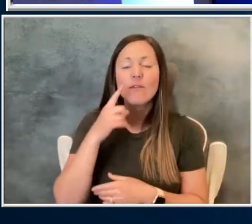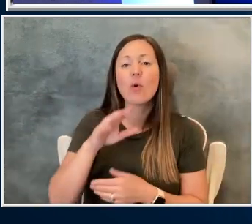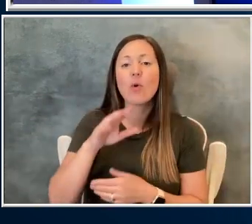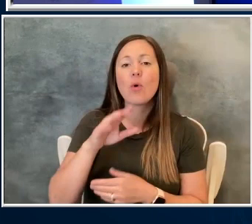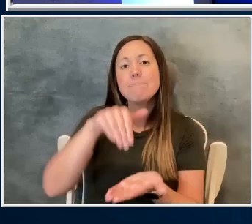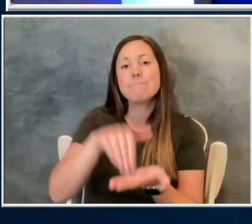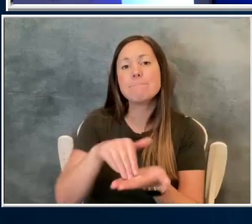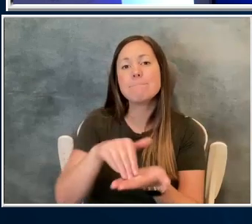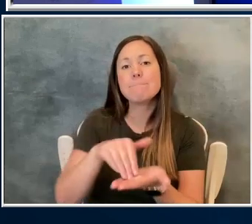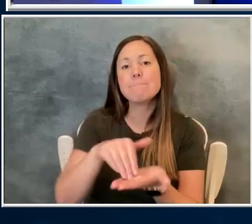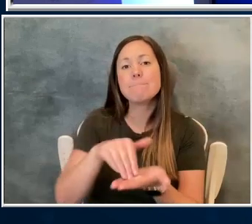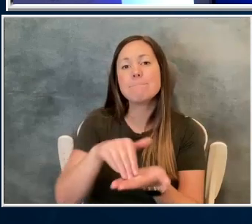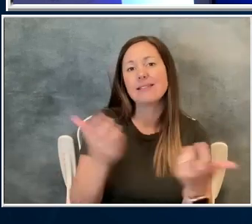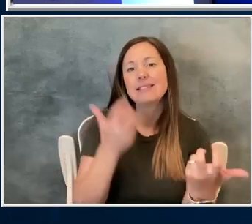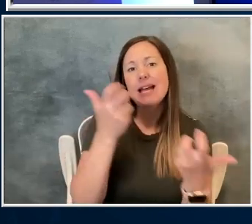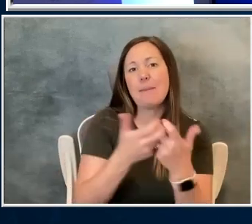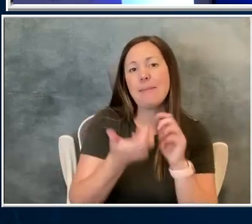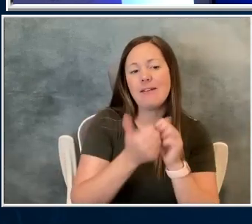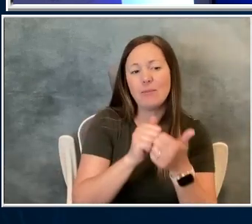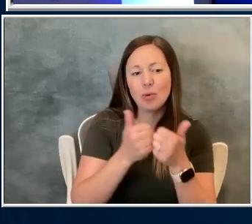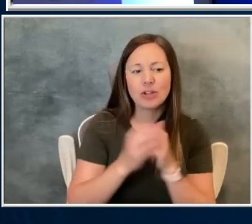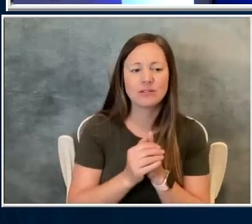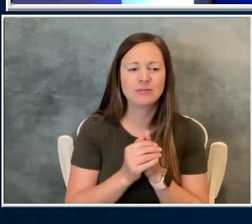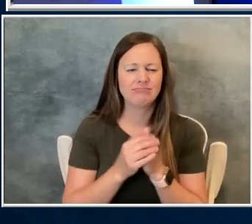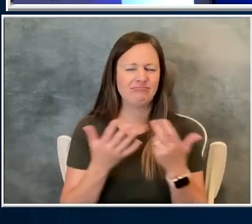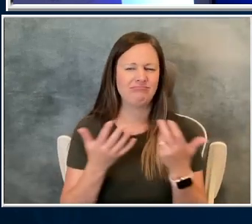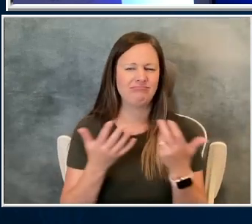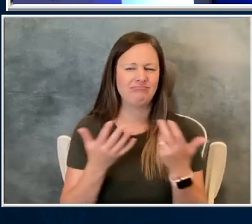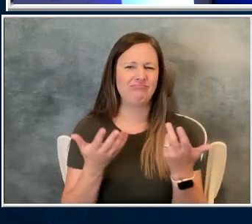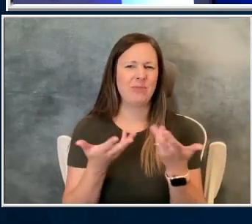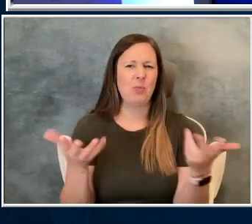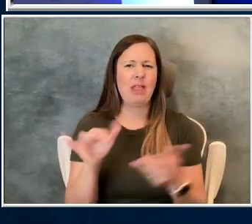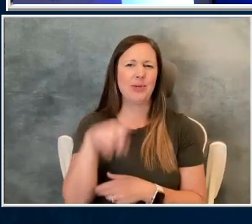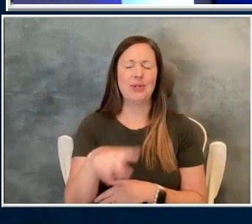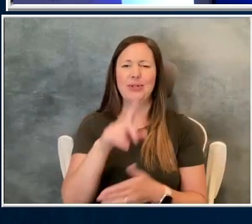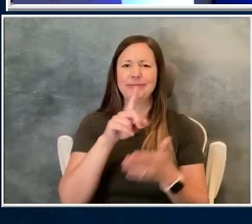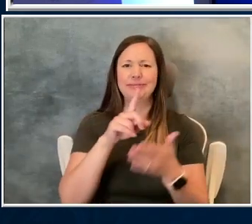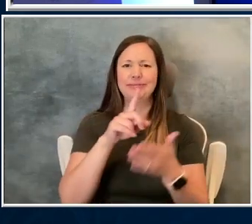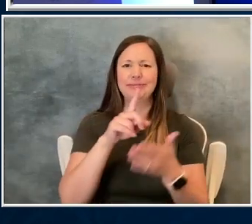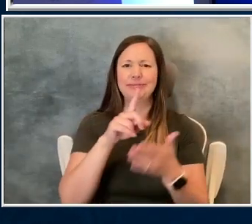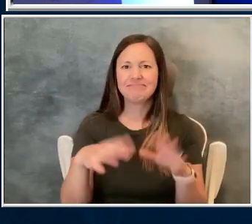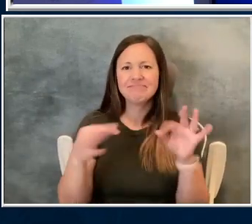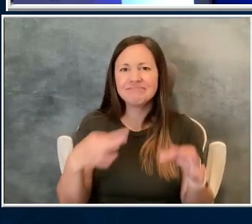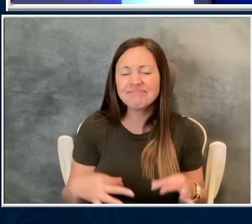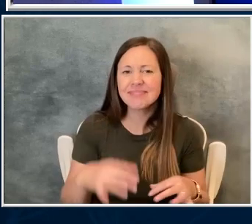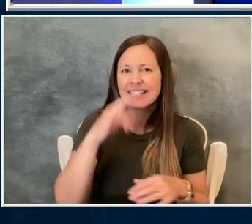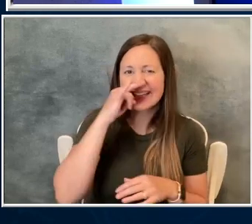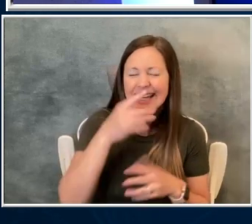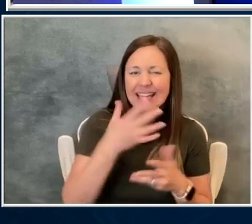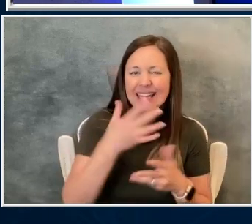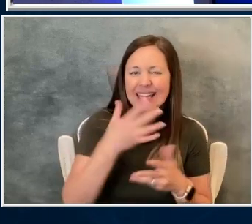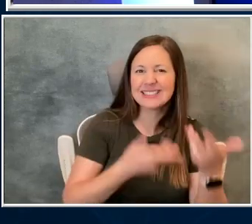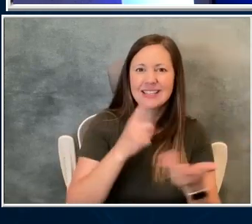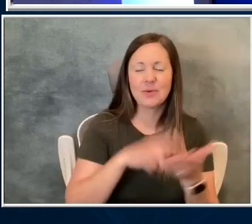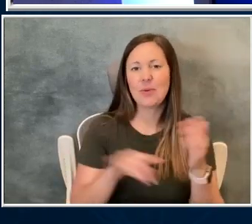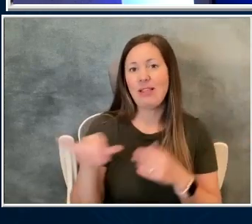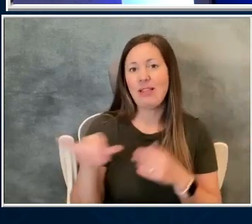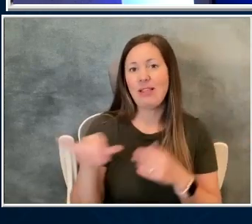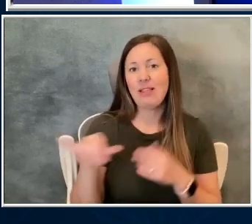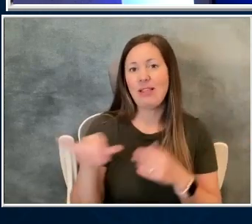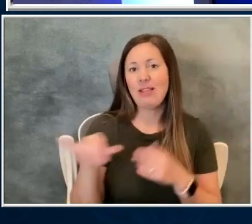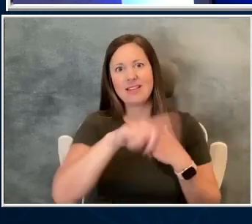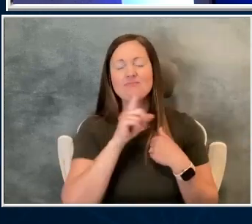Sports. Just what has that been like for you? Tell us a little bit about these kids and what's it like to have them be looking up to